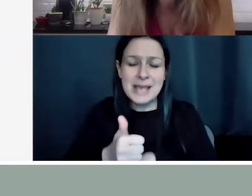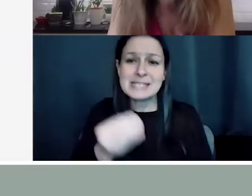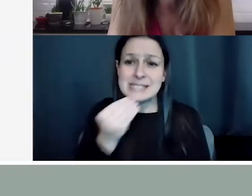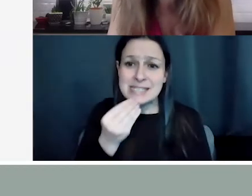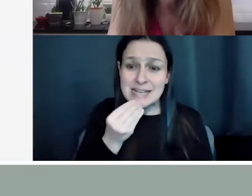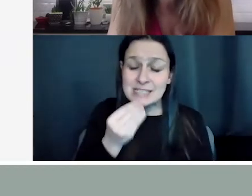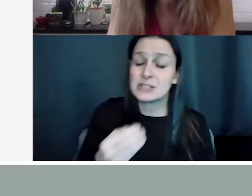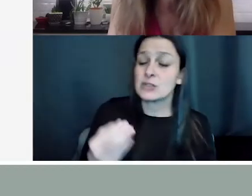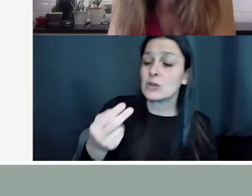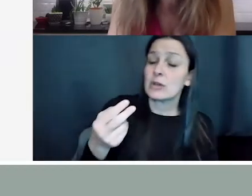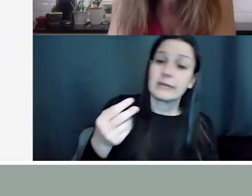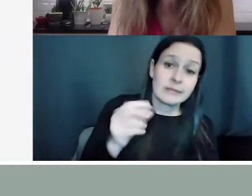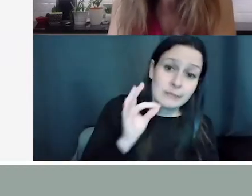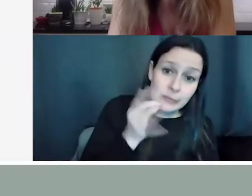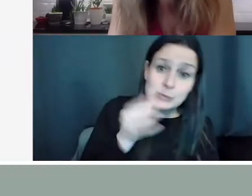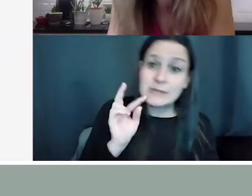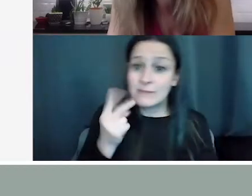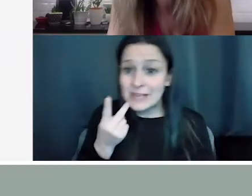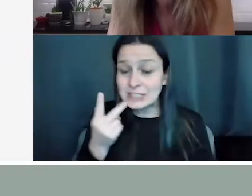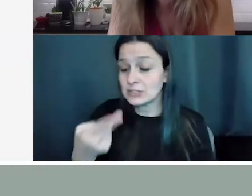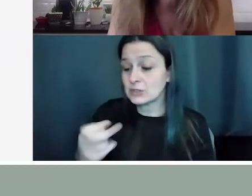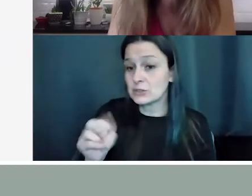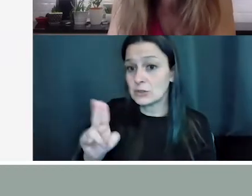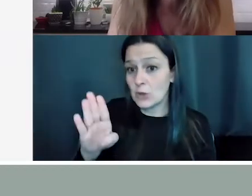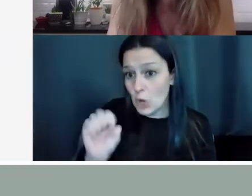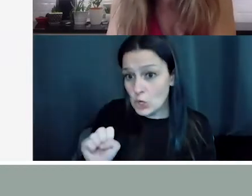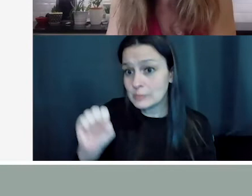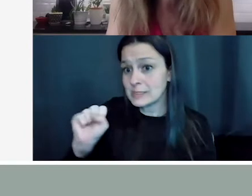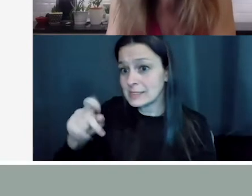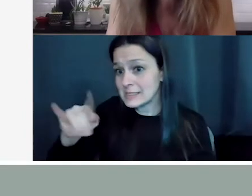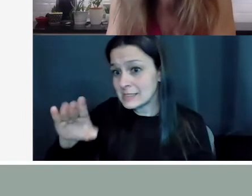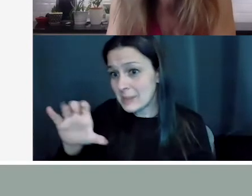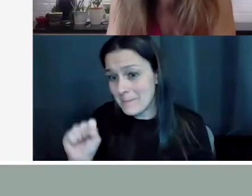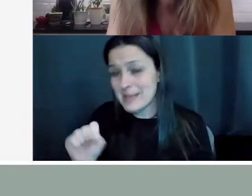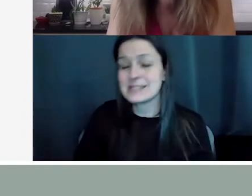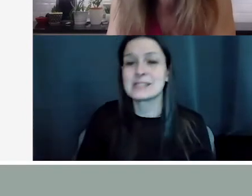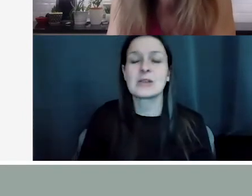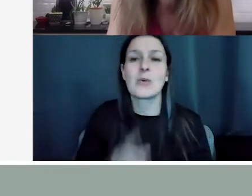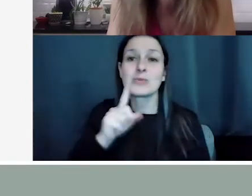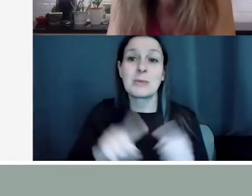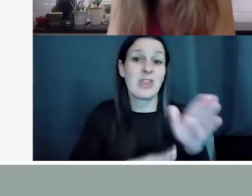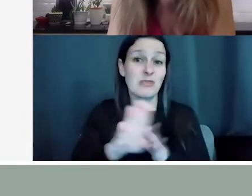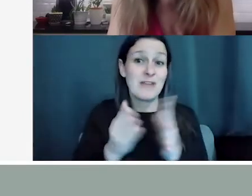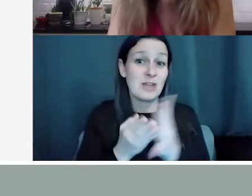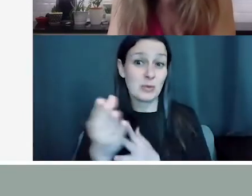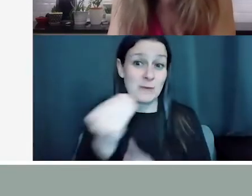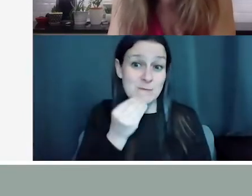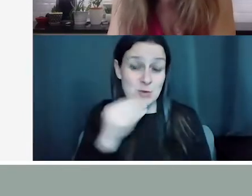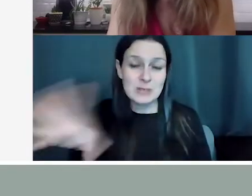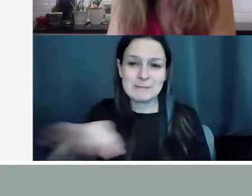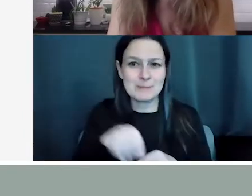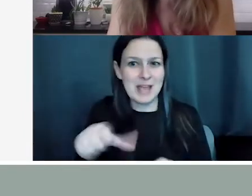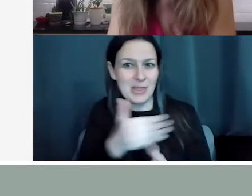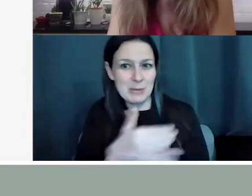herbs and spices. We're going to sort of give a shout out to how thriving through food involves other parts of wellness.